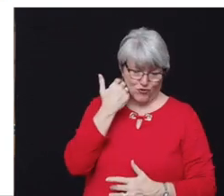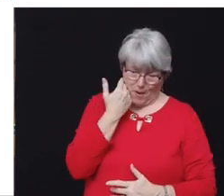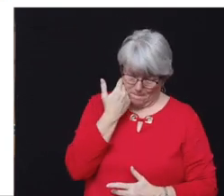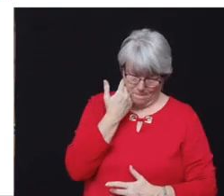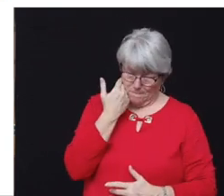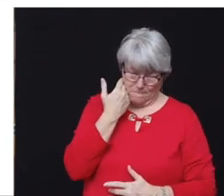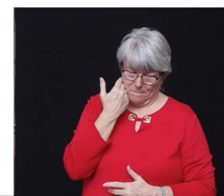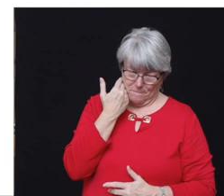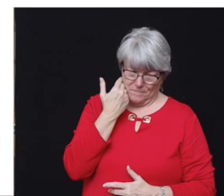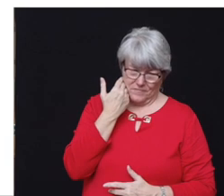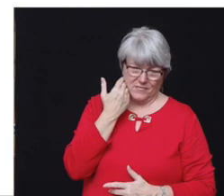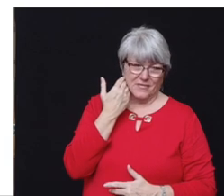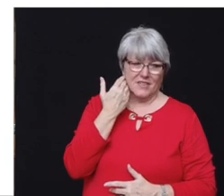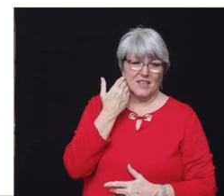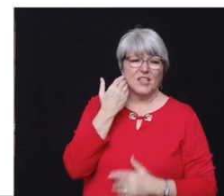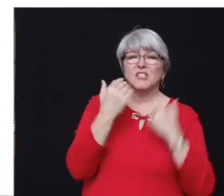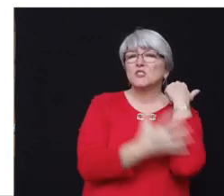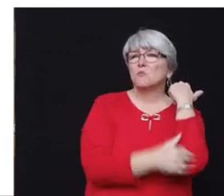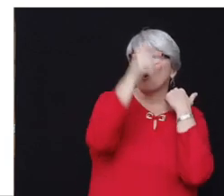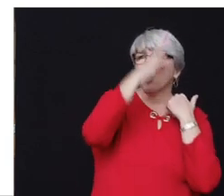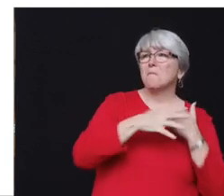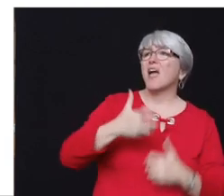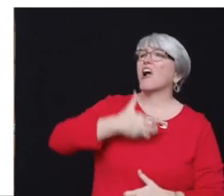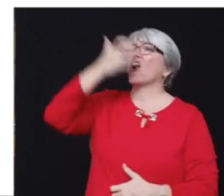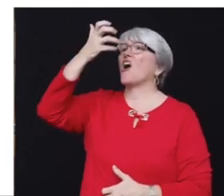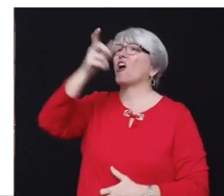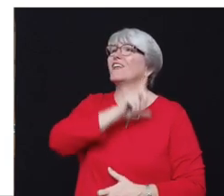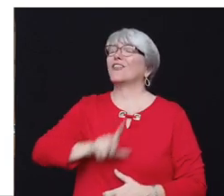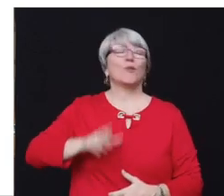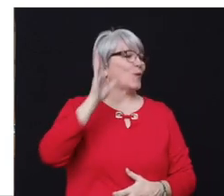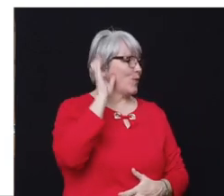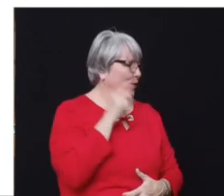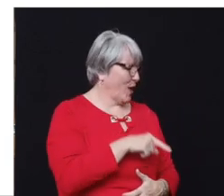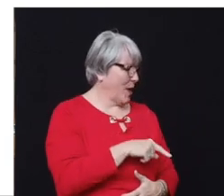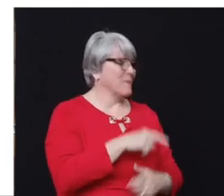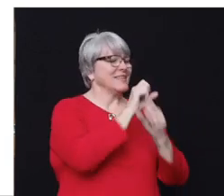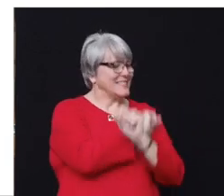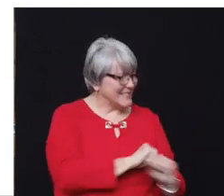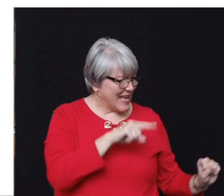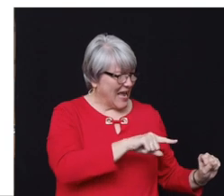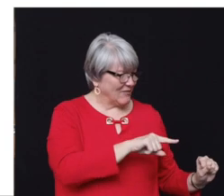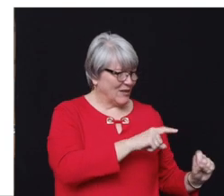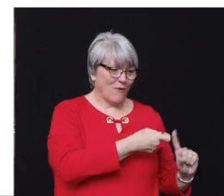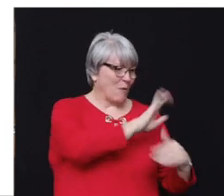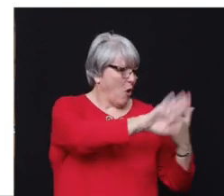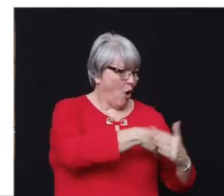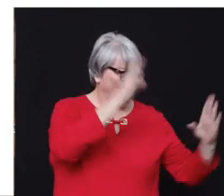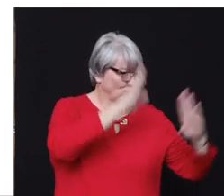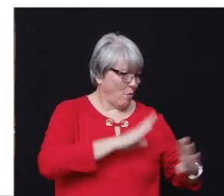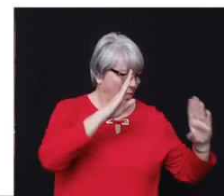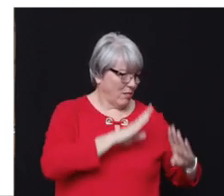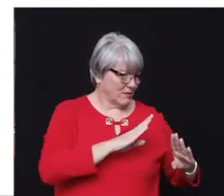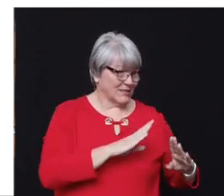shame. This poor man called, and the Lord heard him. He saved him out of all his troubles.